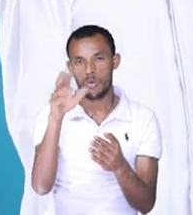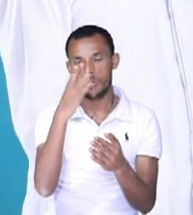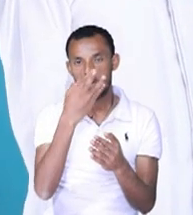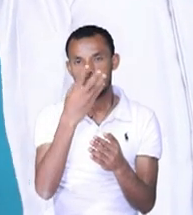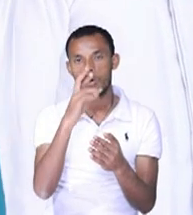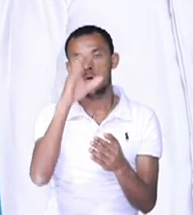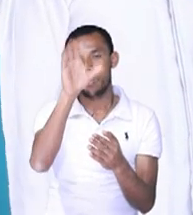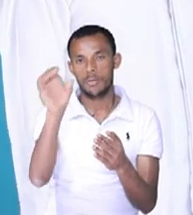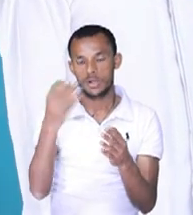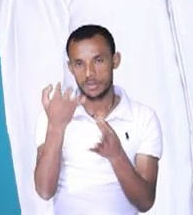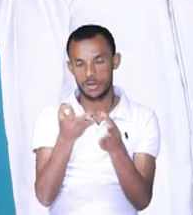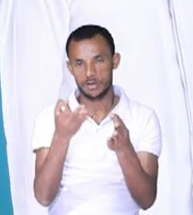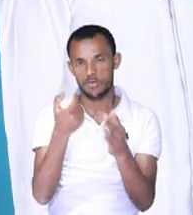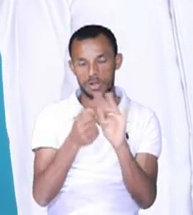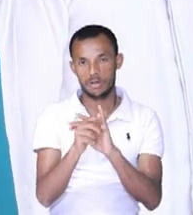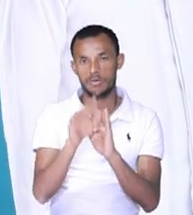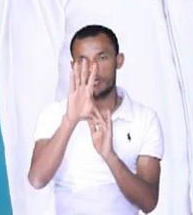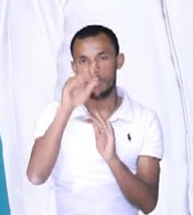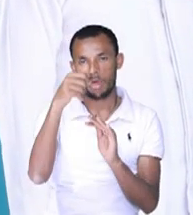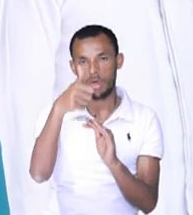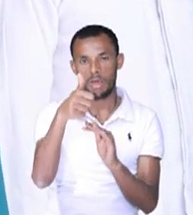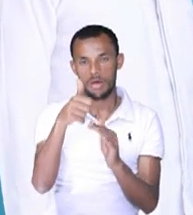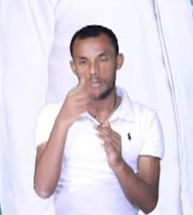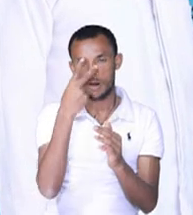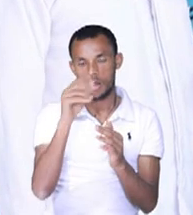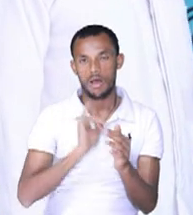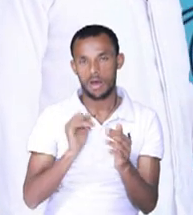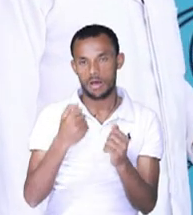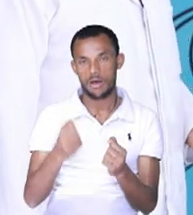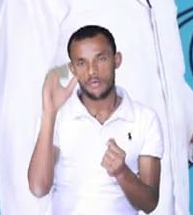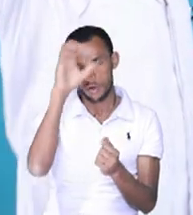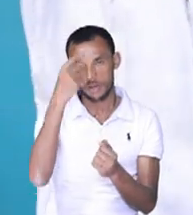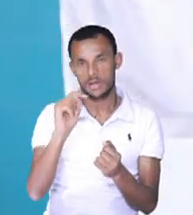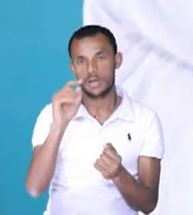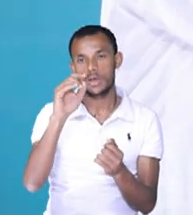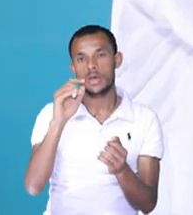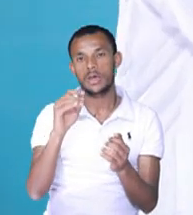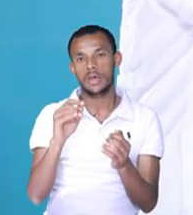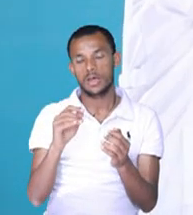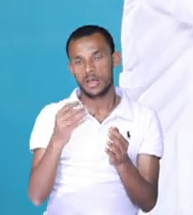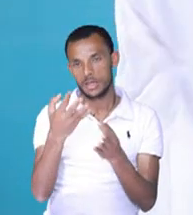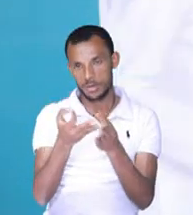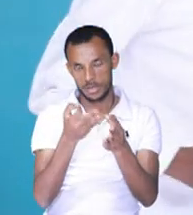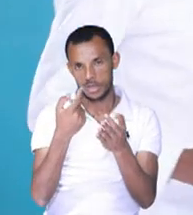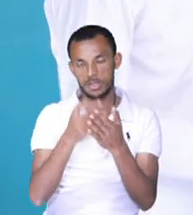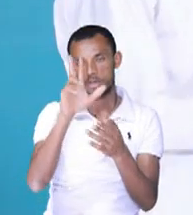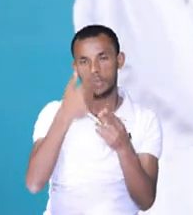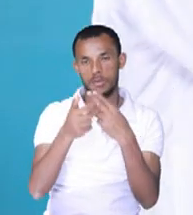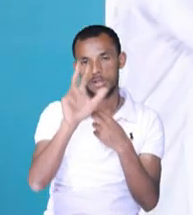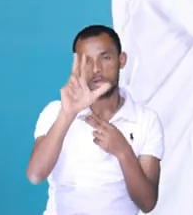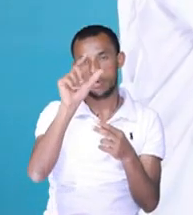expansion. If we take, for example, for A, I can find the expanded, the determinant of this 3 by 3